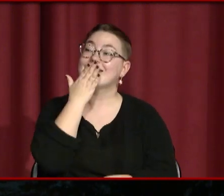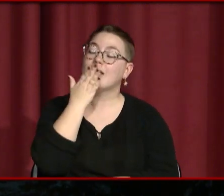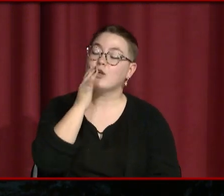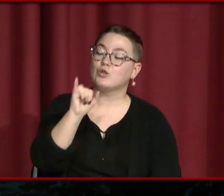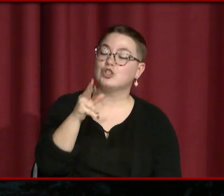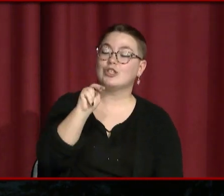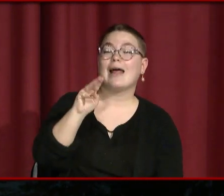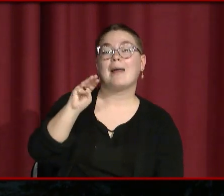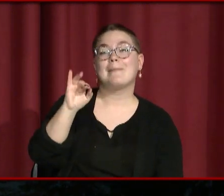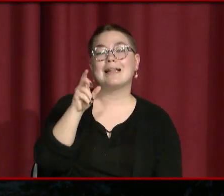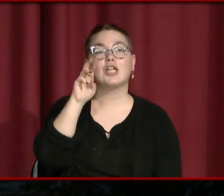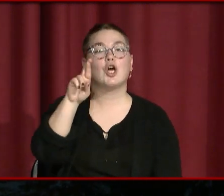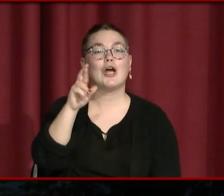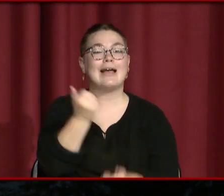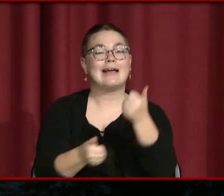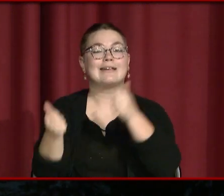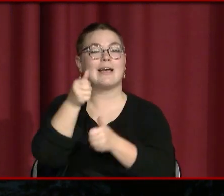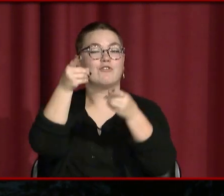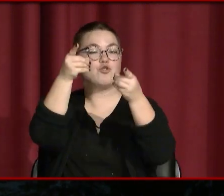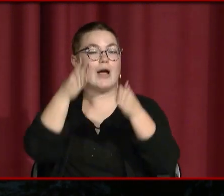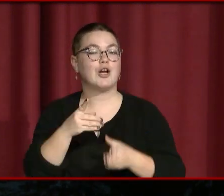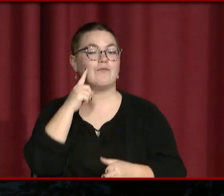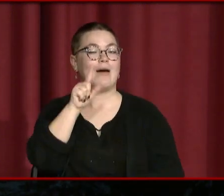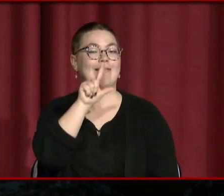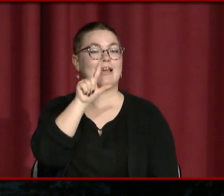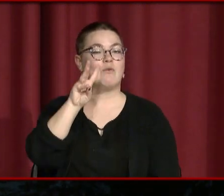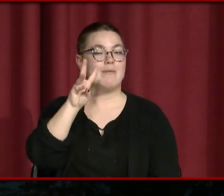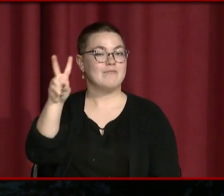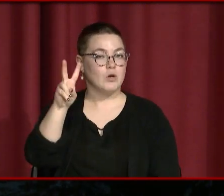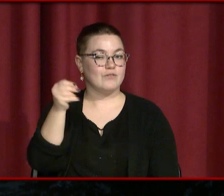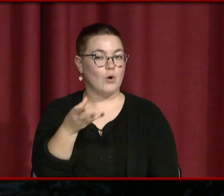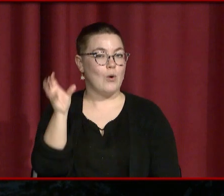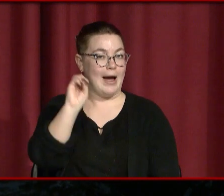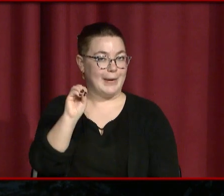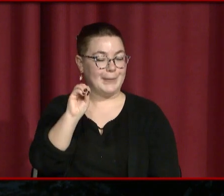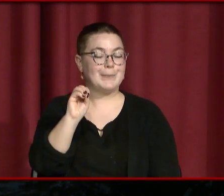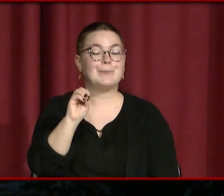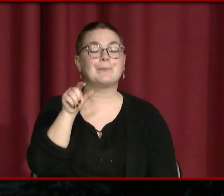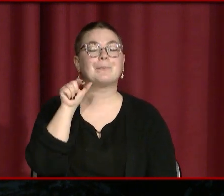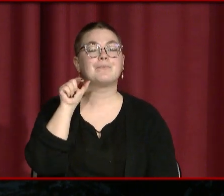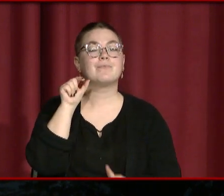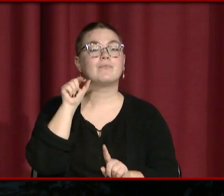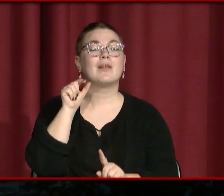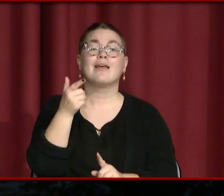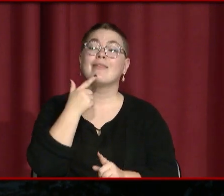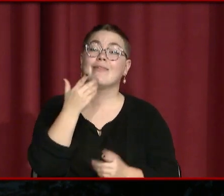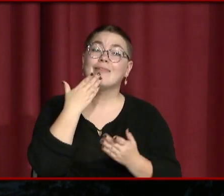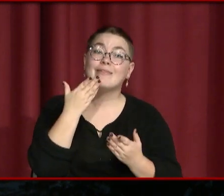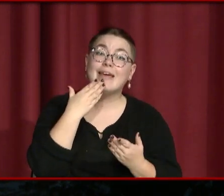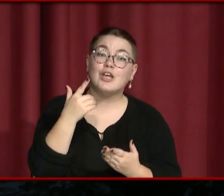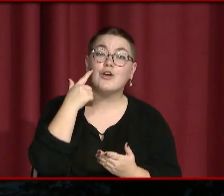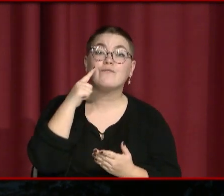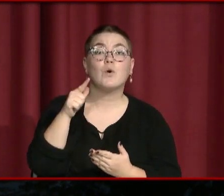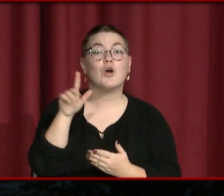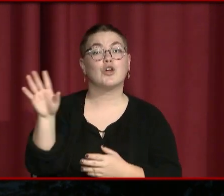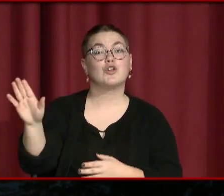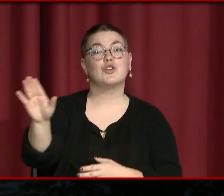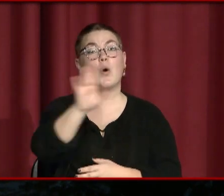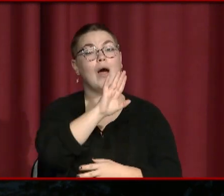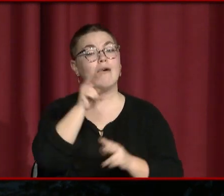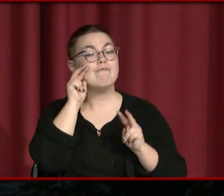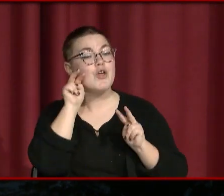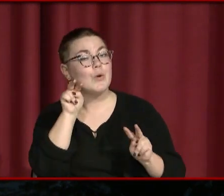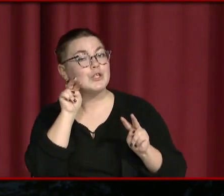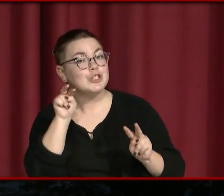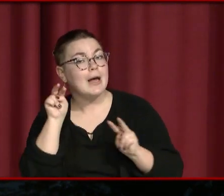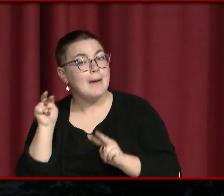Jen Miller. She's the Executive Director of the League of Women Voters for the state of Ohio. I want to thank you, our viewers, as